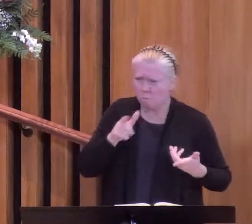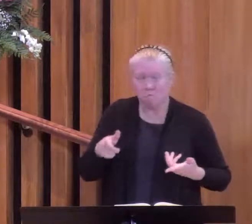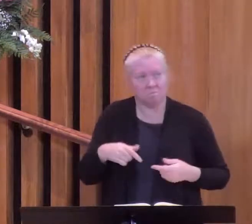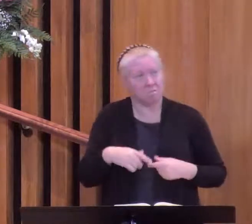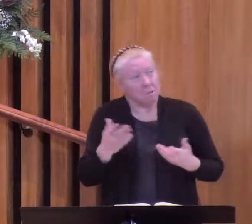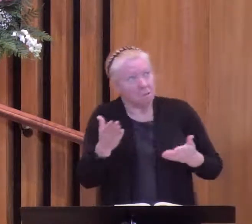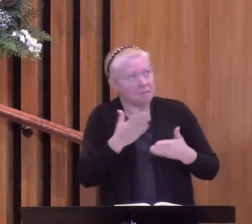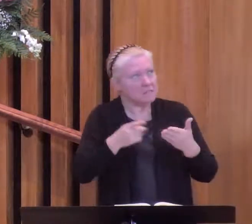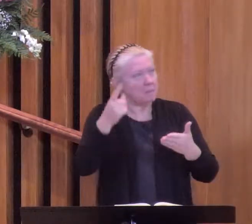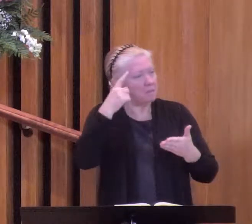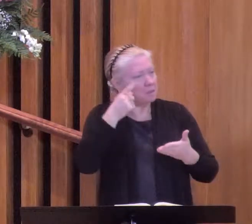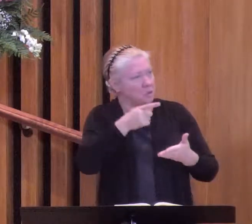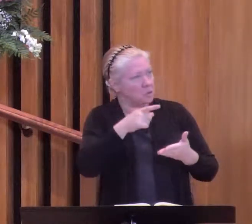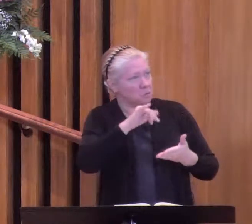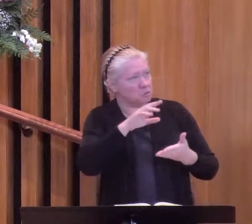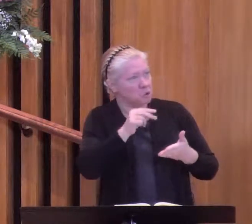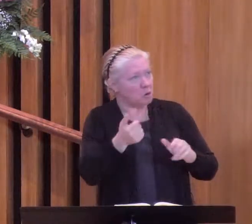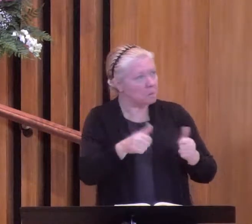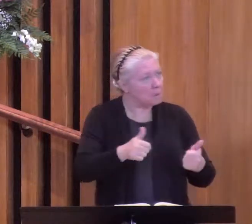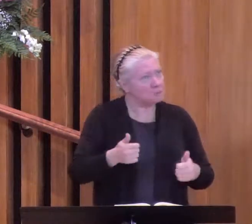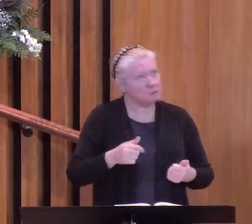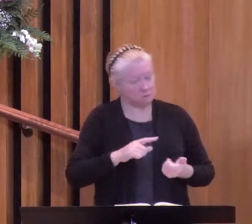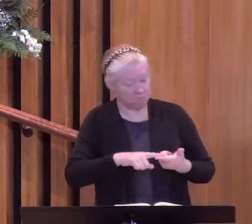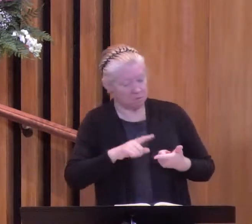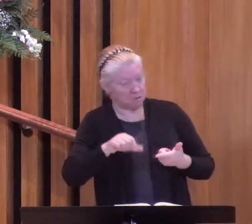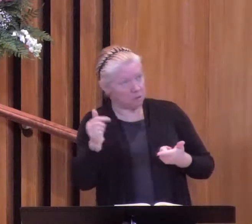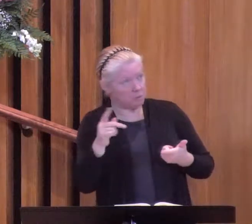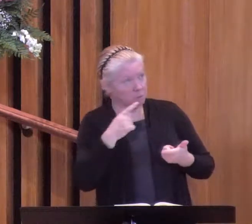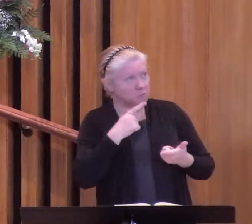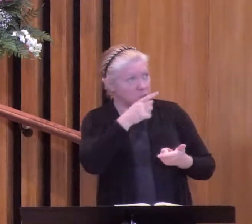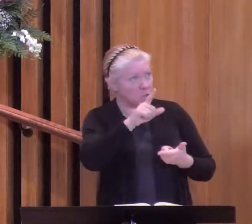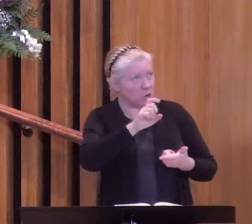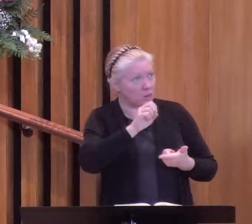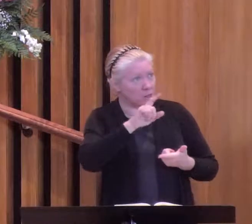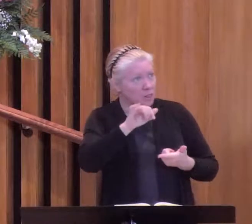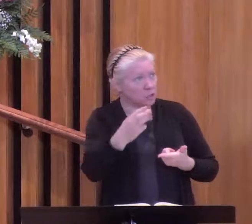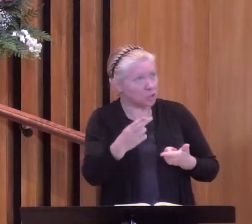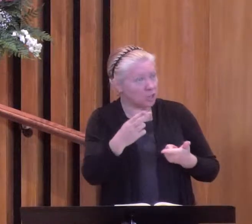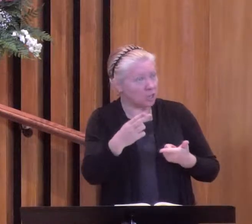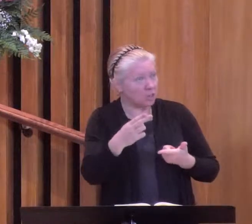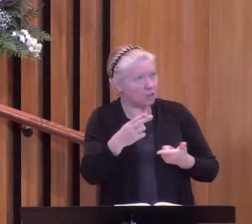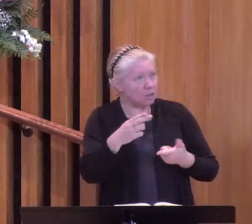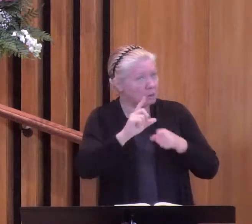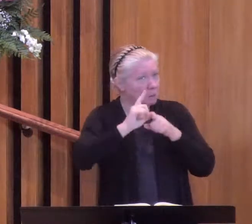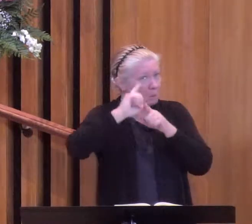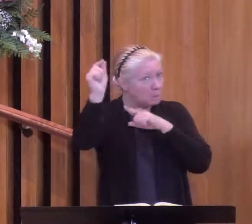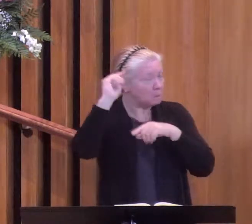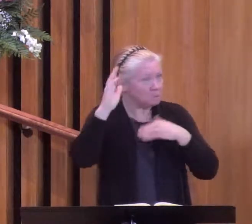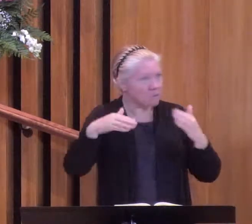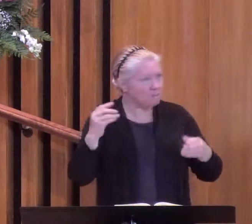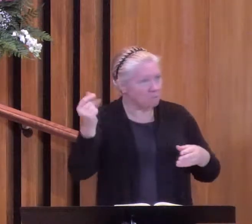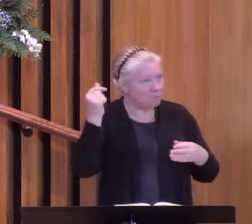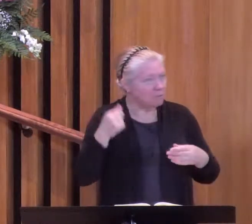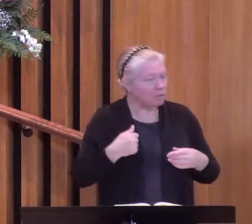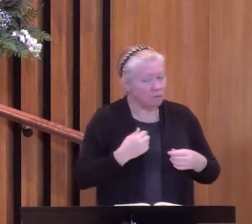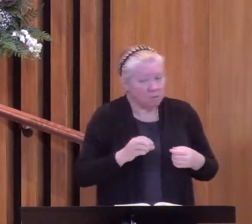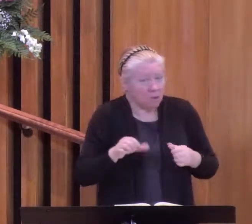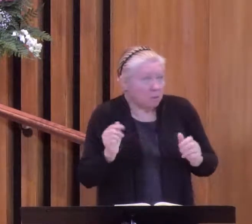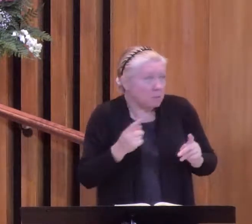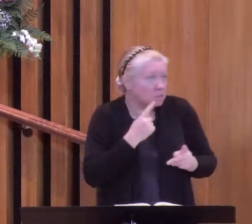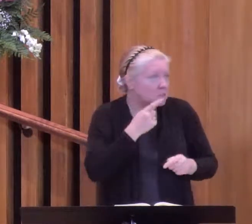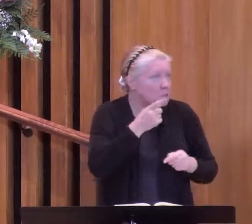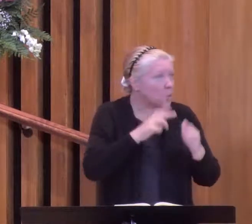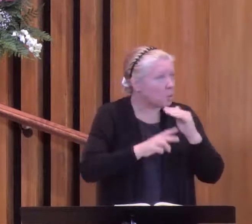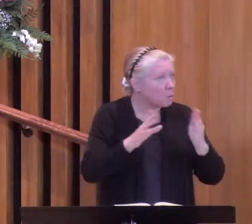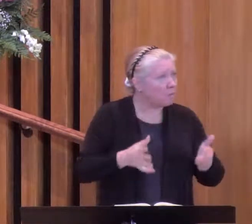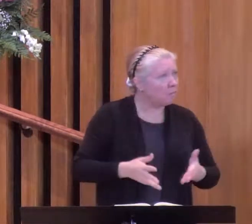"John the Baptist, others Elijah, still others one of the prophets." And